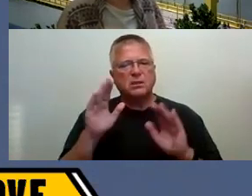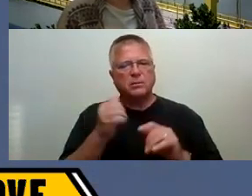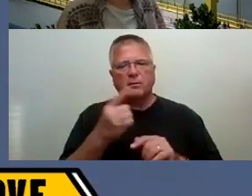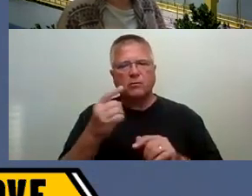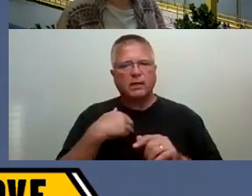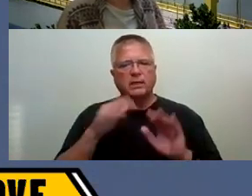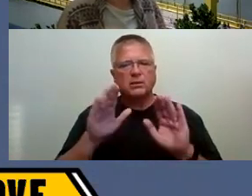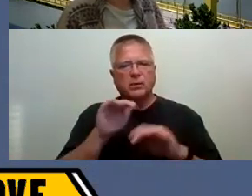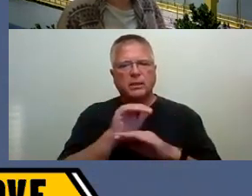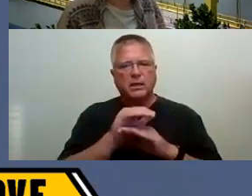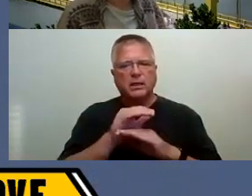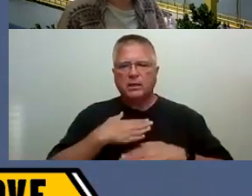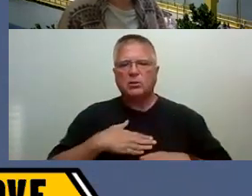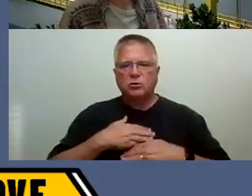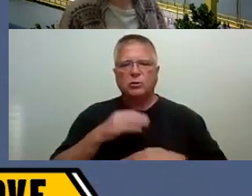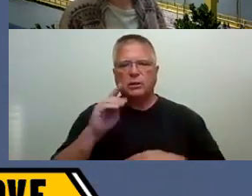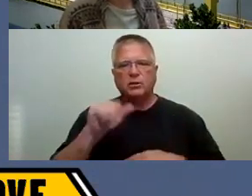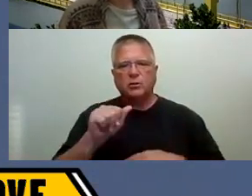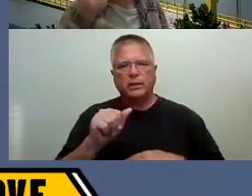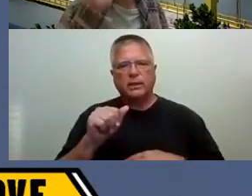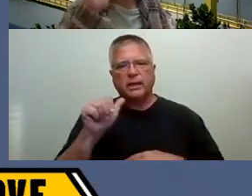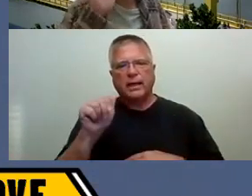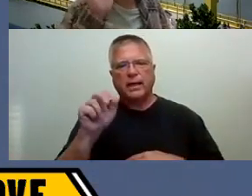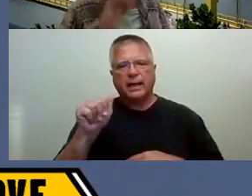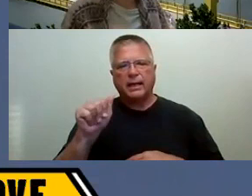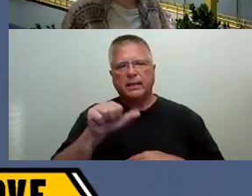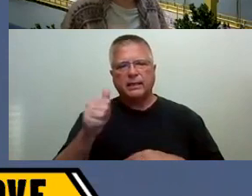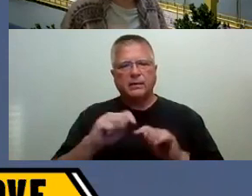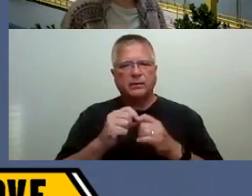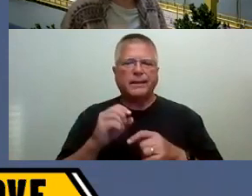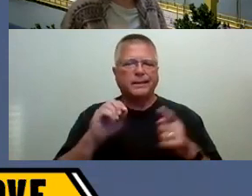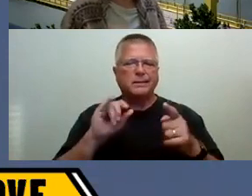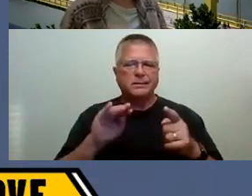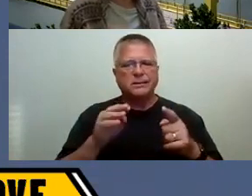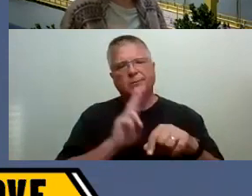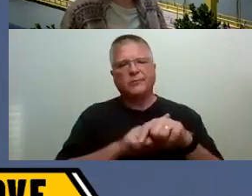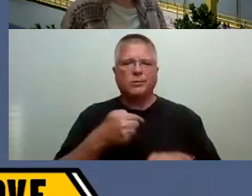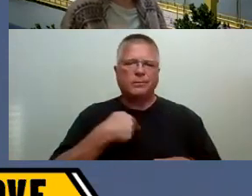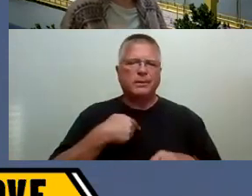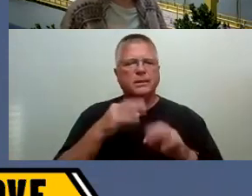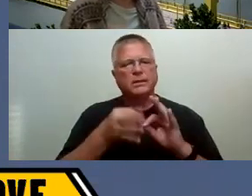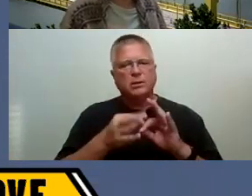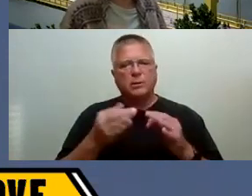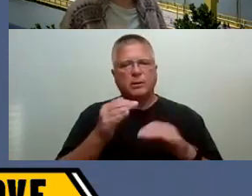much, Karina and the rest of the team. And Jim, of course, for being our interpreter for the night.